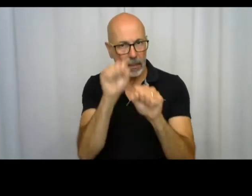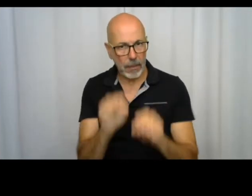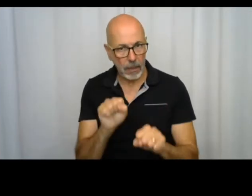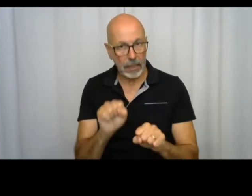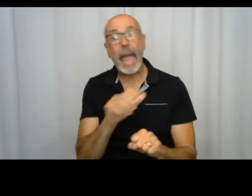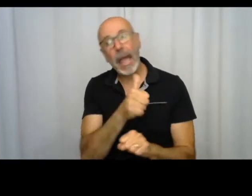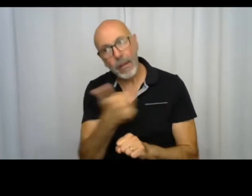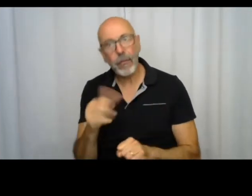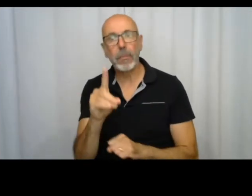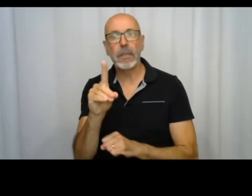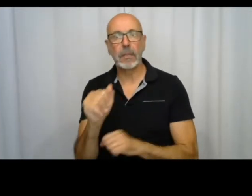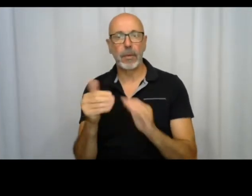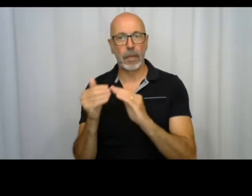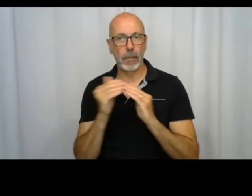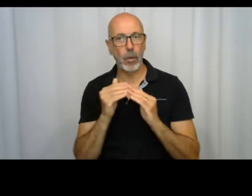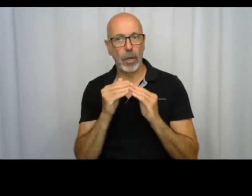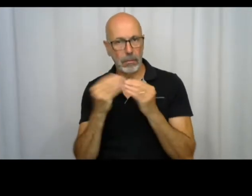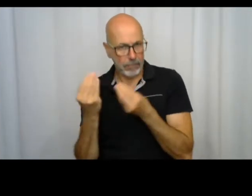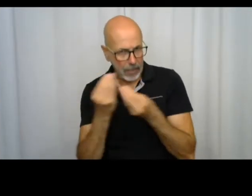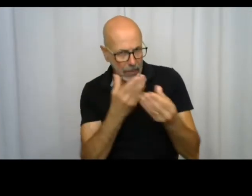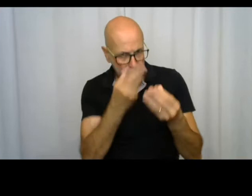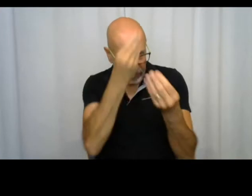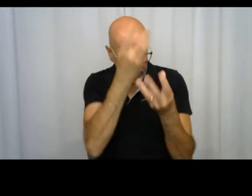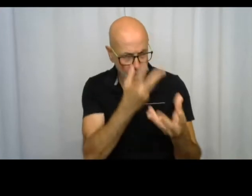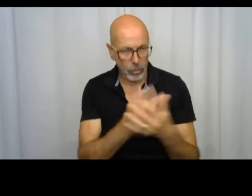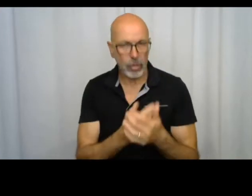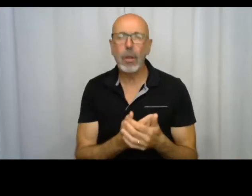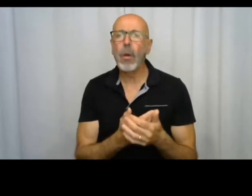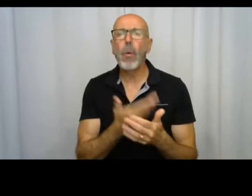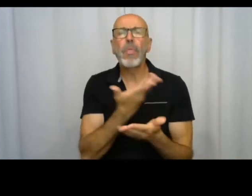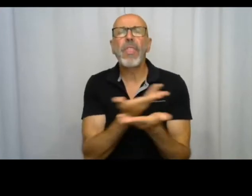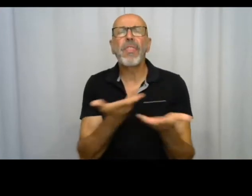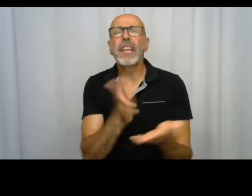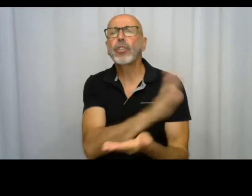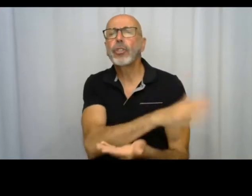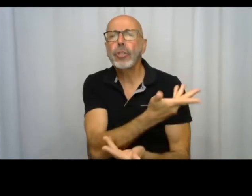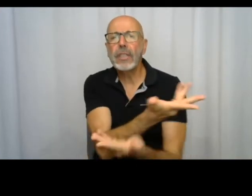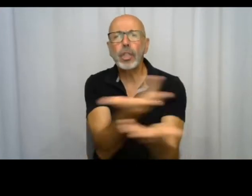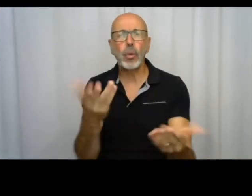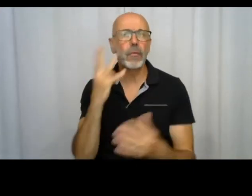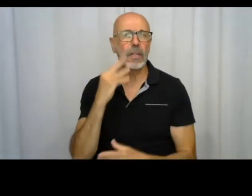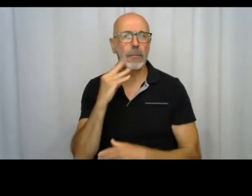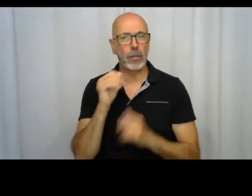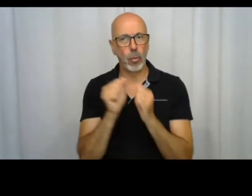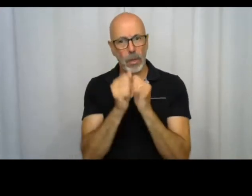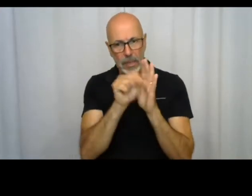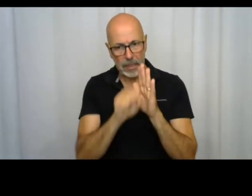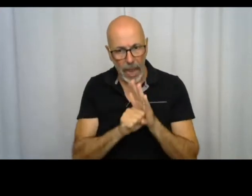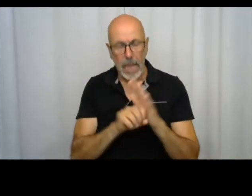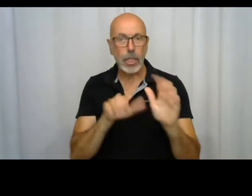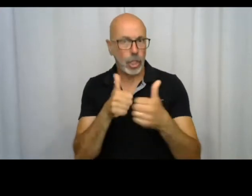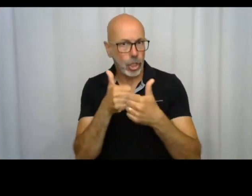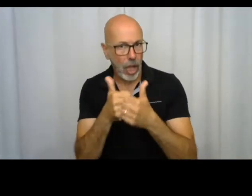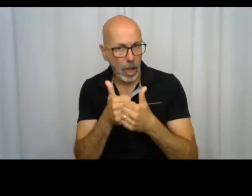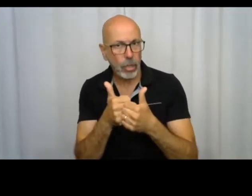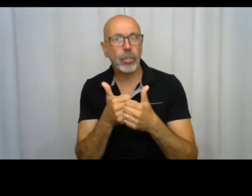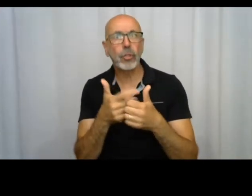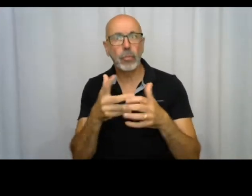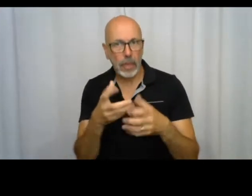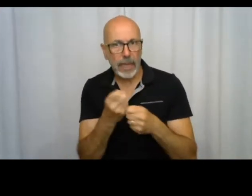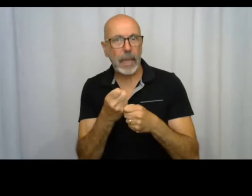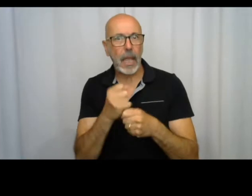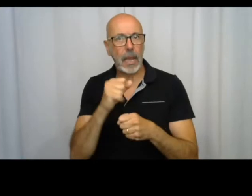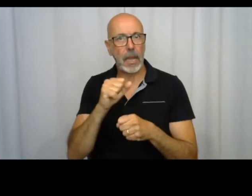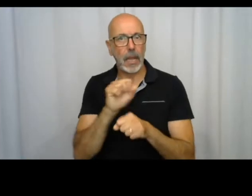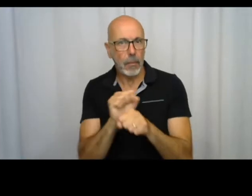around what types of things you're experiencing at the state with challenges to getting employed. We really